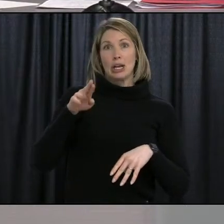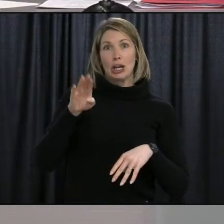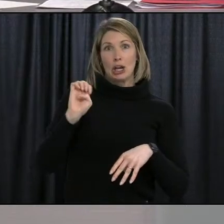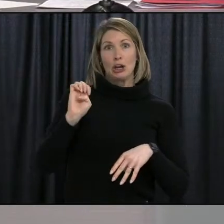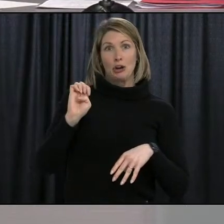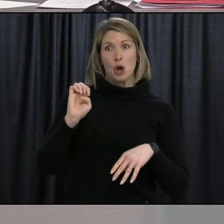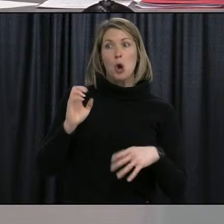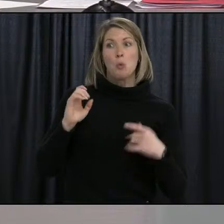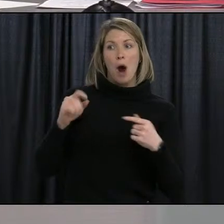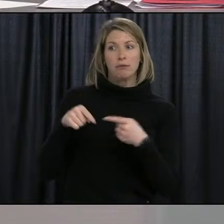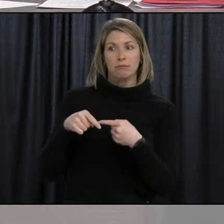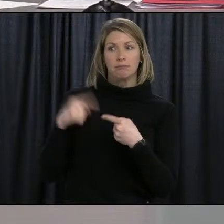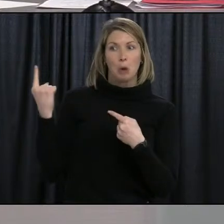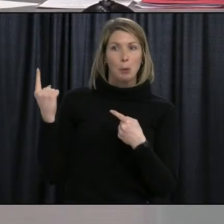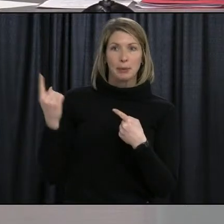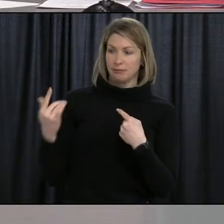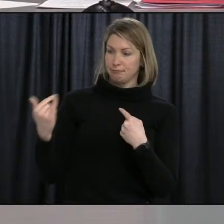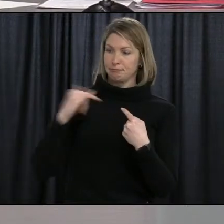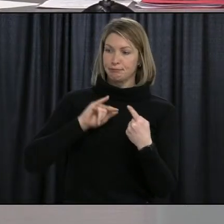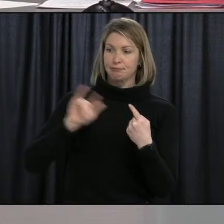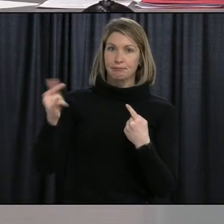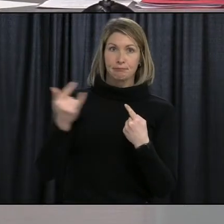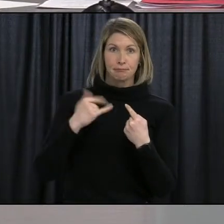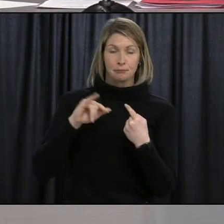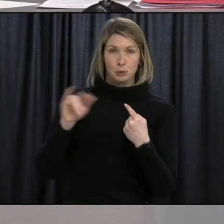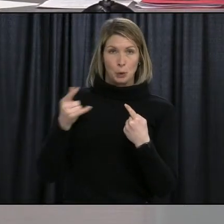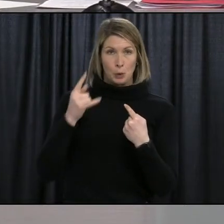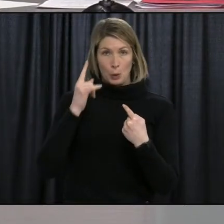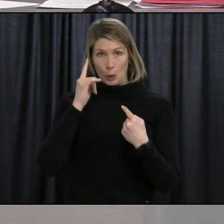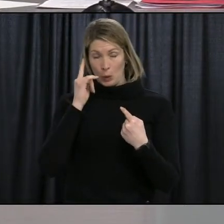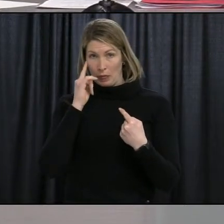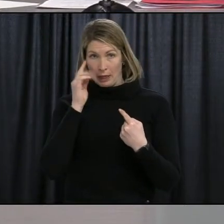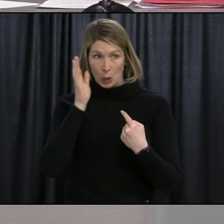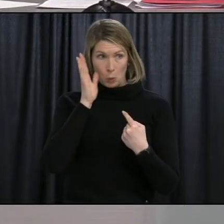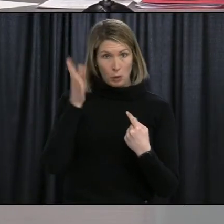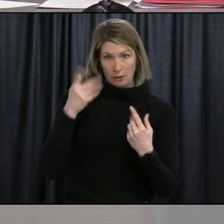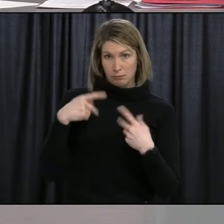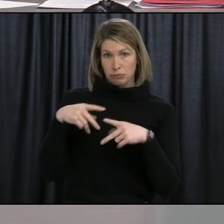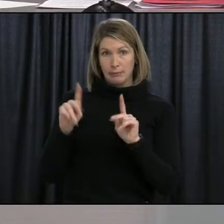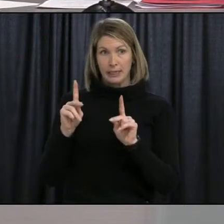Is there any interest on this end of pursuing an exemption through the federal government?